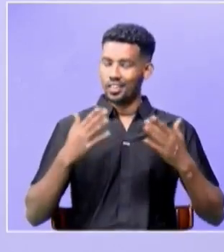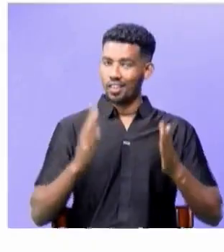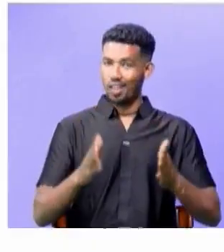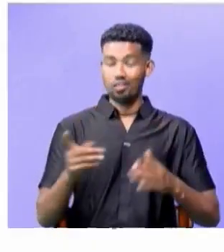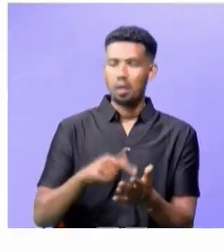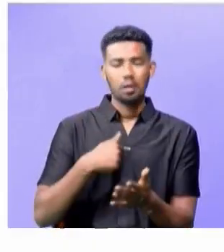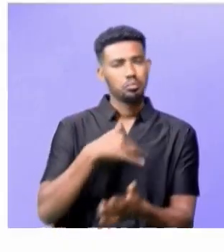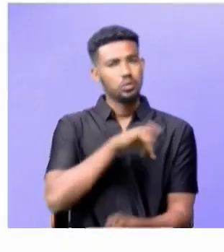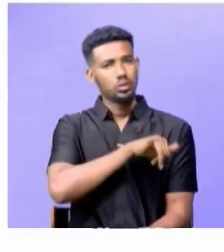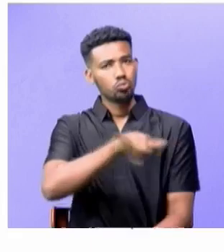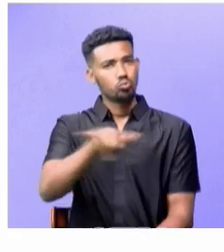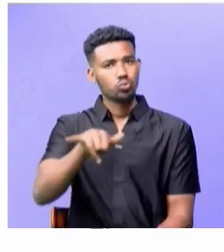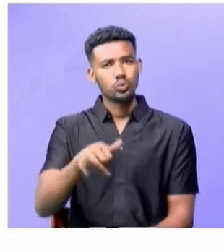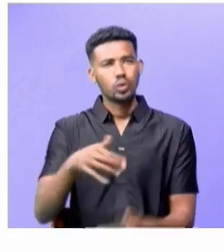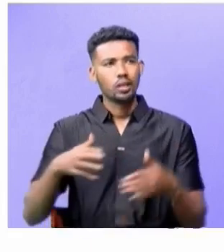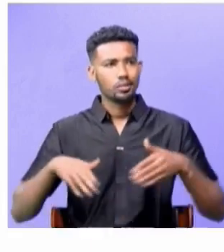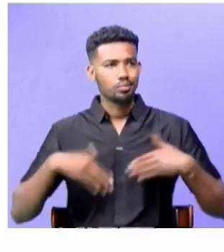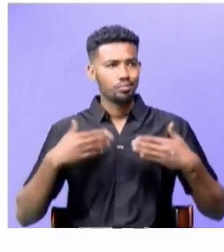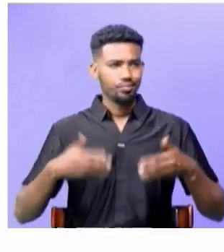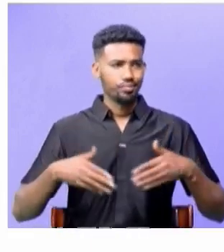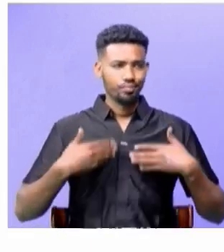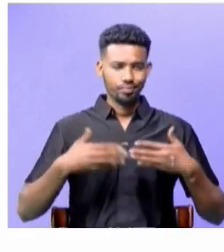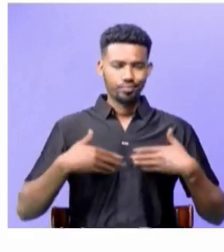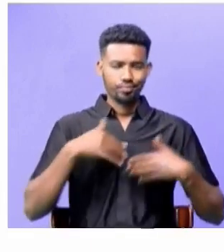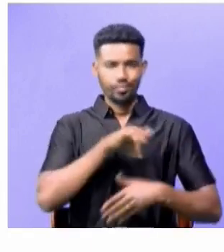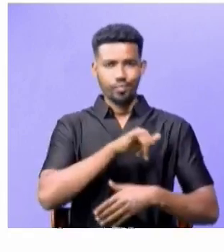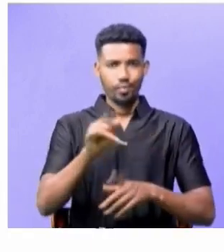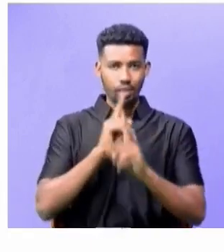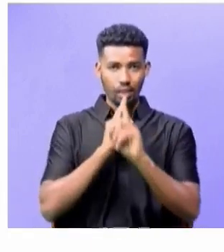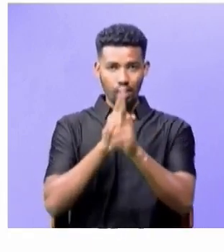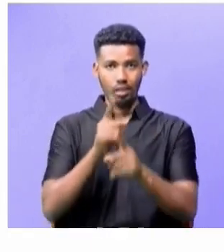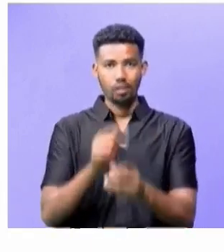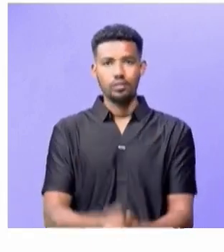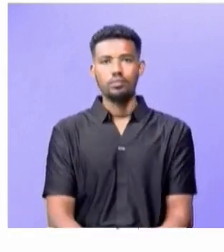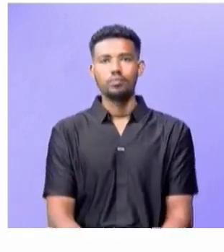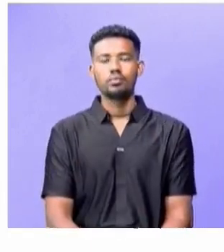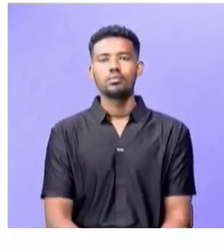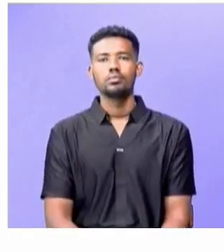can say, so am I.